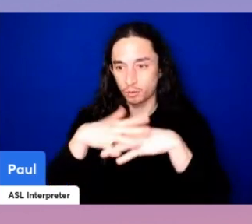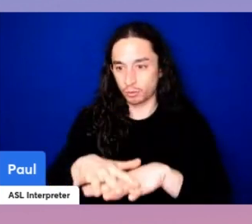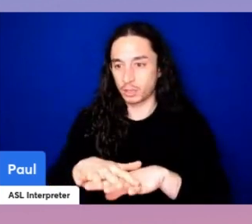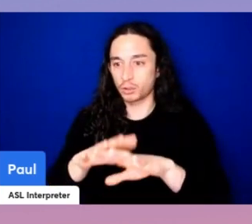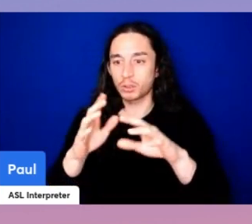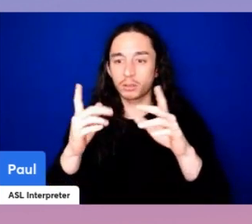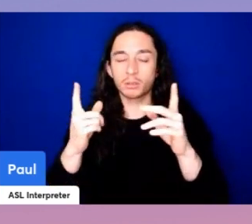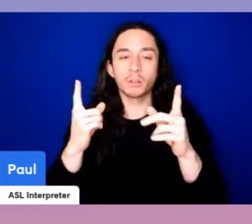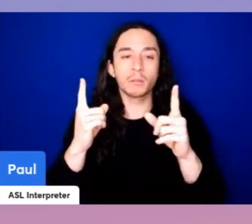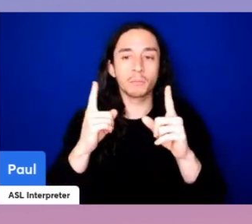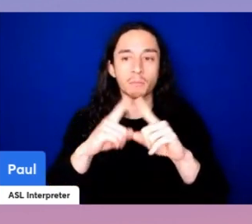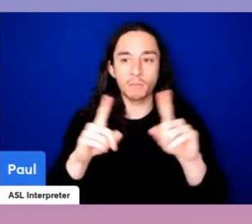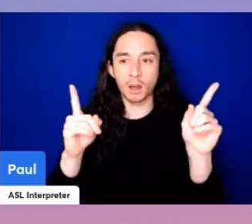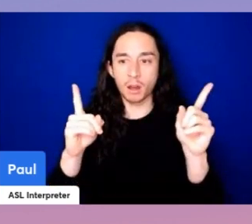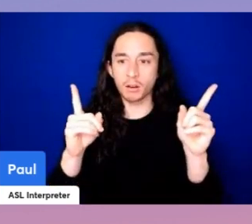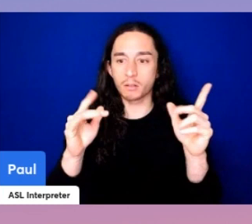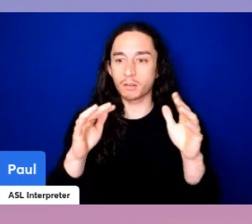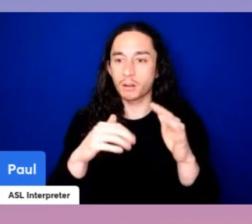the configuration